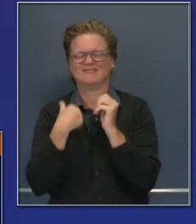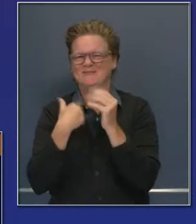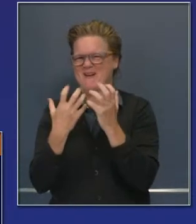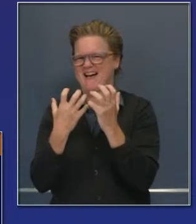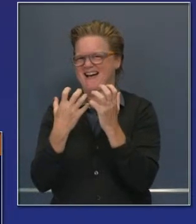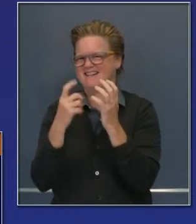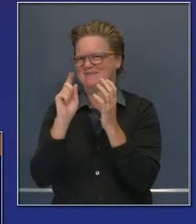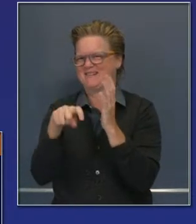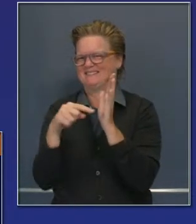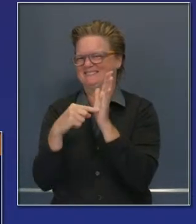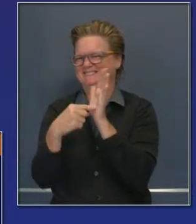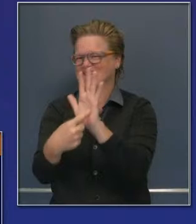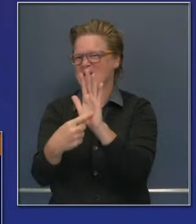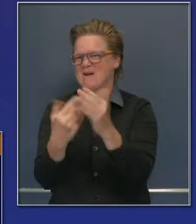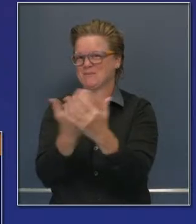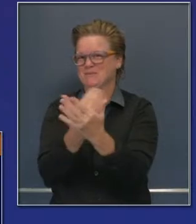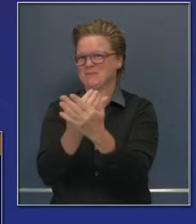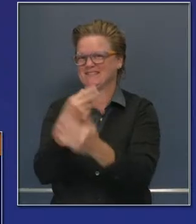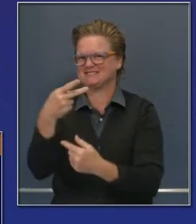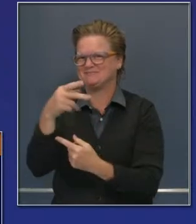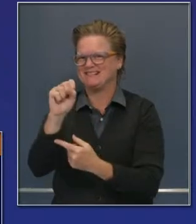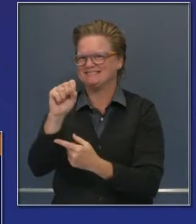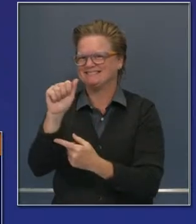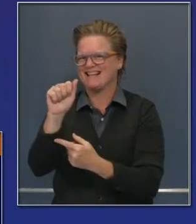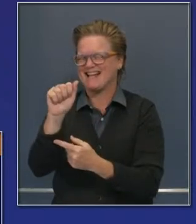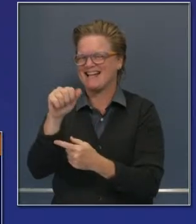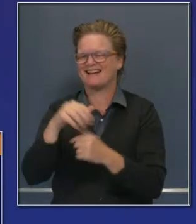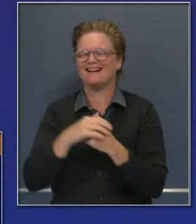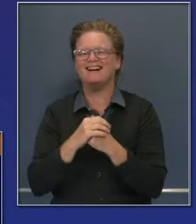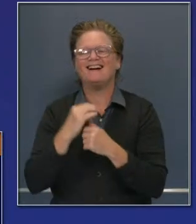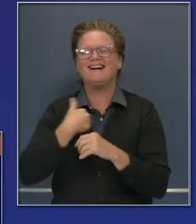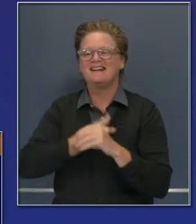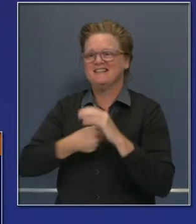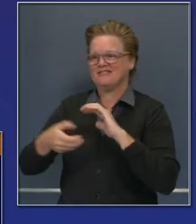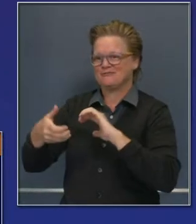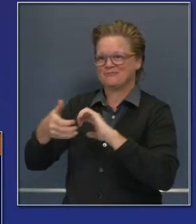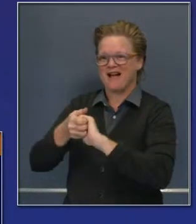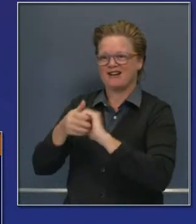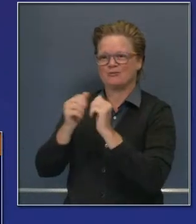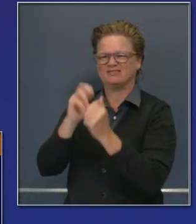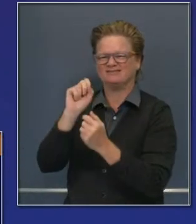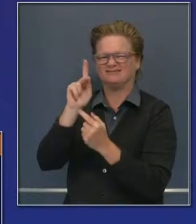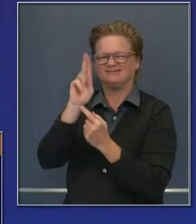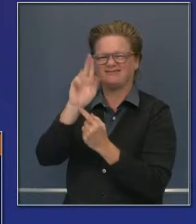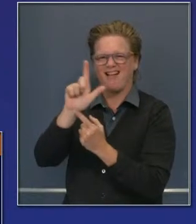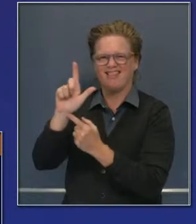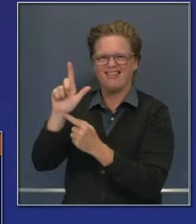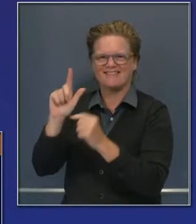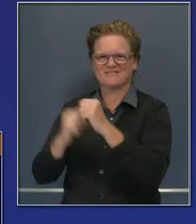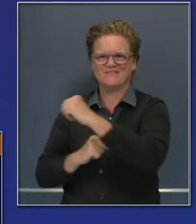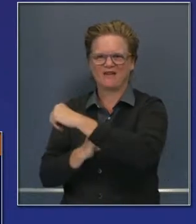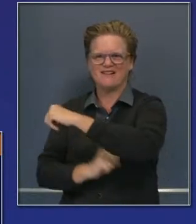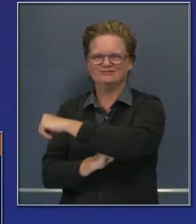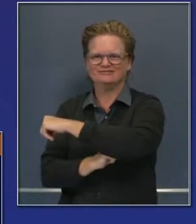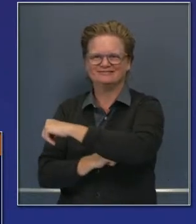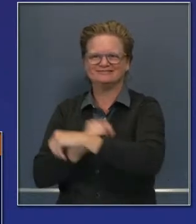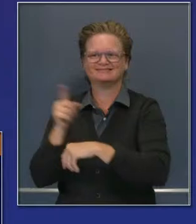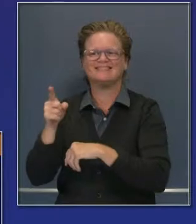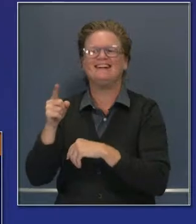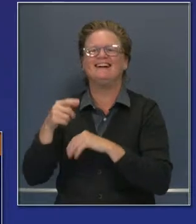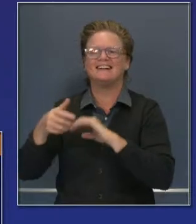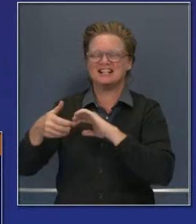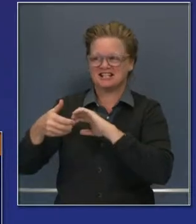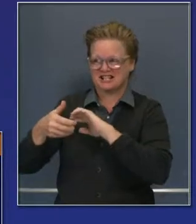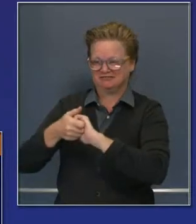PSA that we partner with the Skoll Foundation on in the state of California to announce. And no further